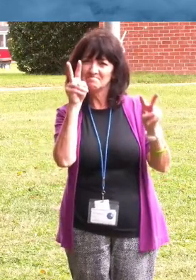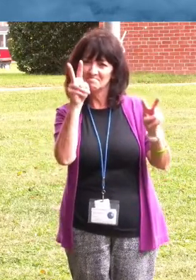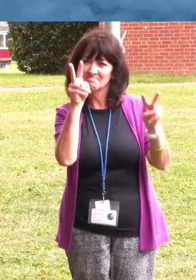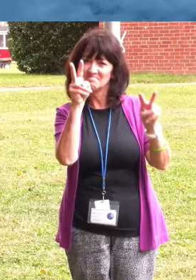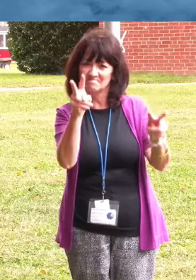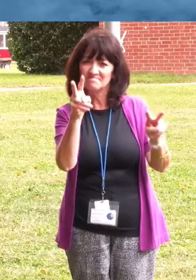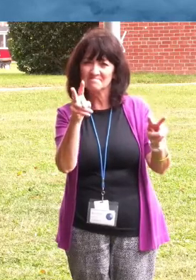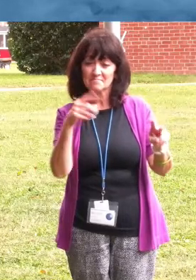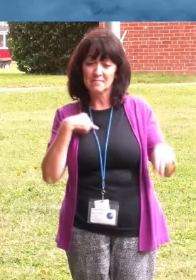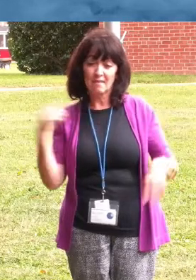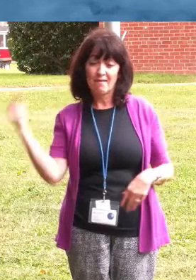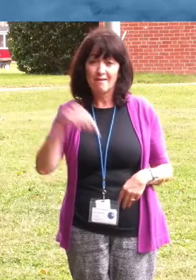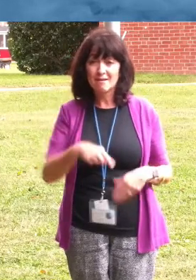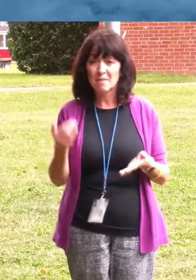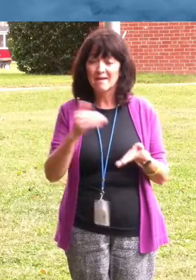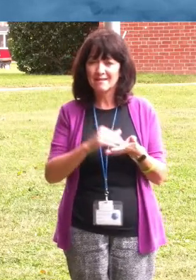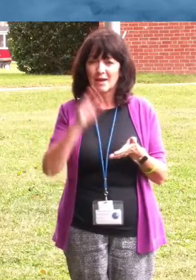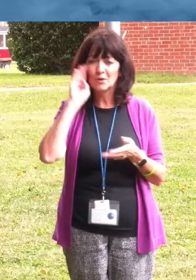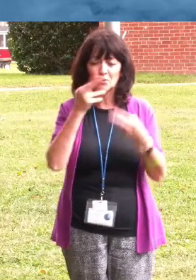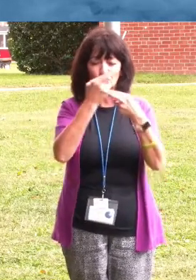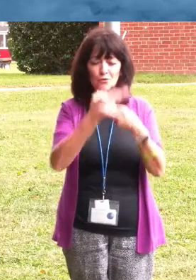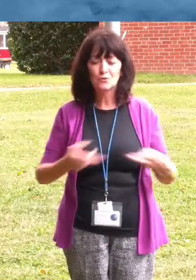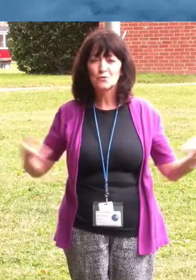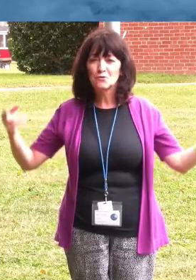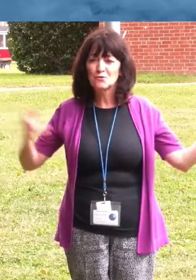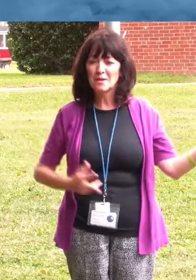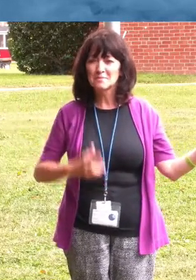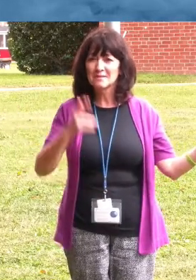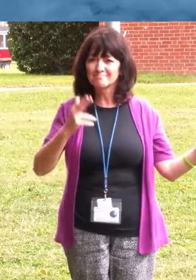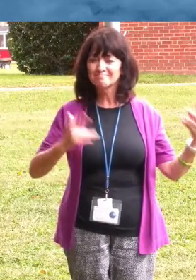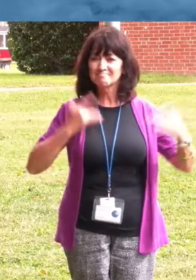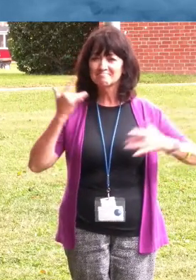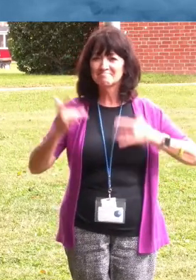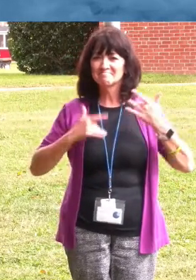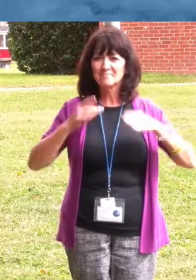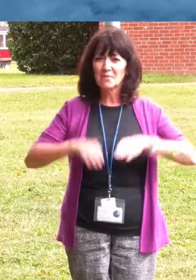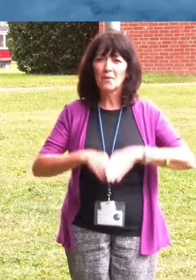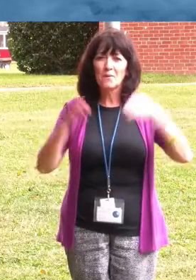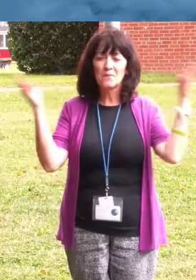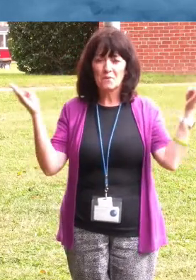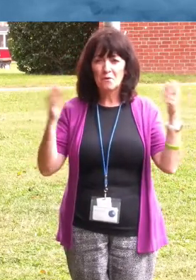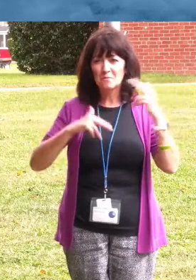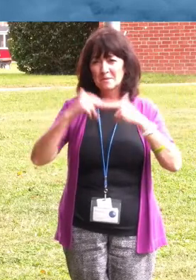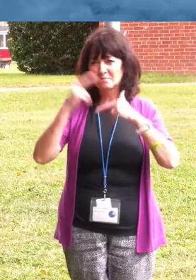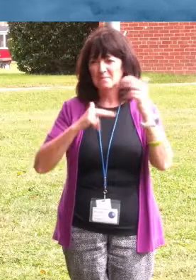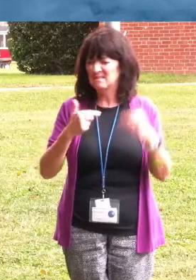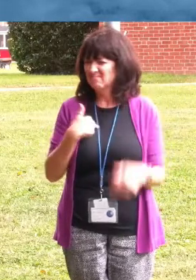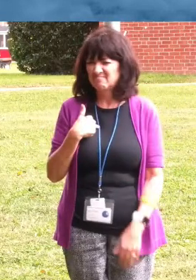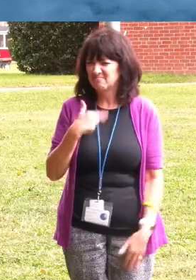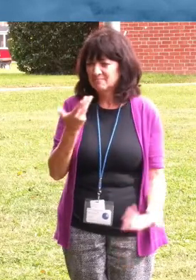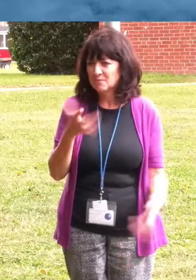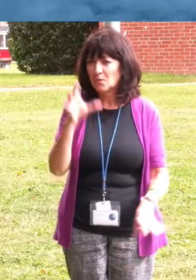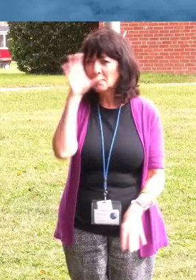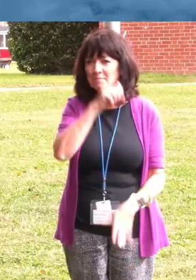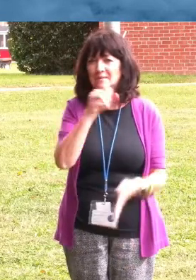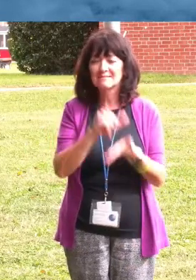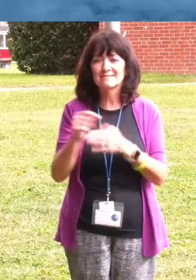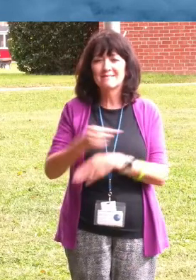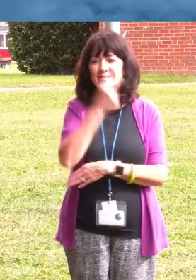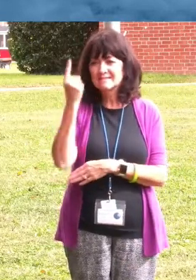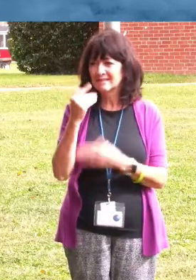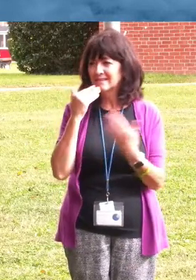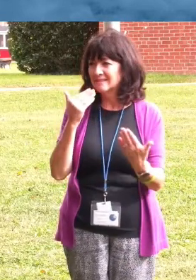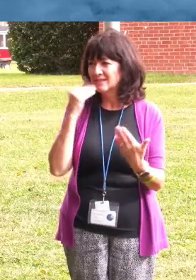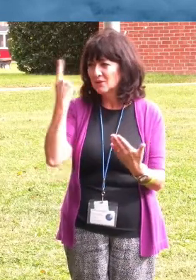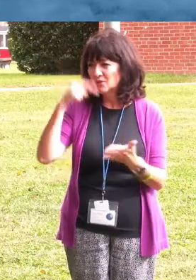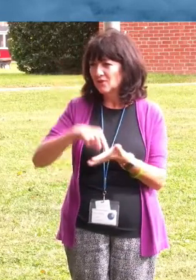cutting, Governor. He knows as Lieutenant Governor, I get to do a few of those. This is one I don't want to miss. So thank you all for this day. Thank